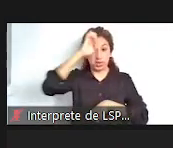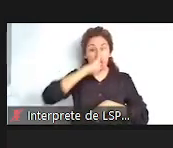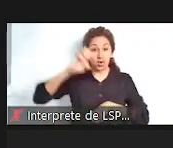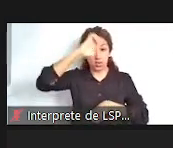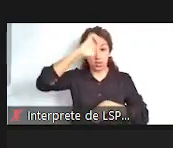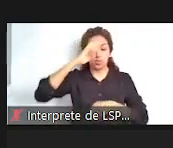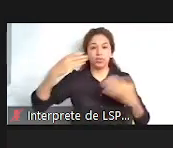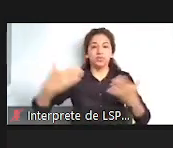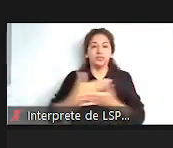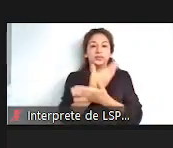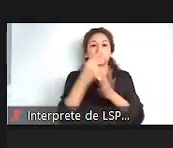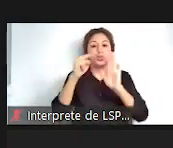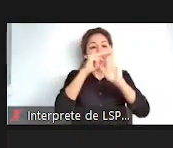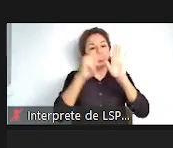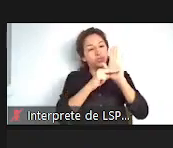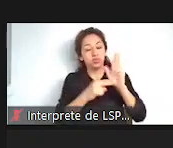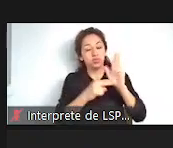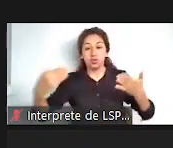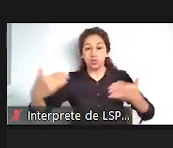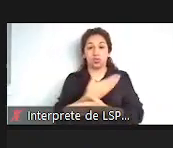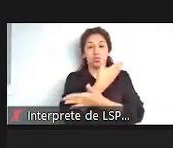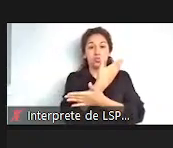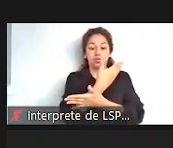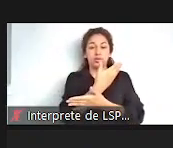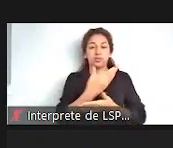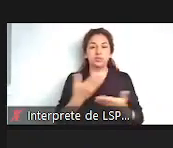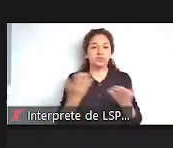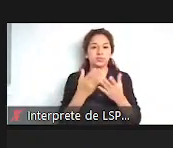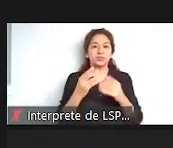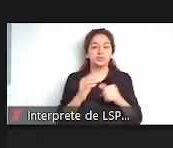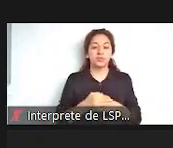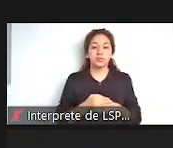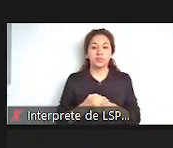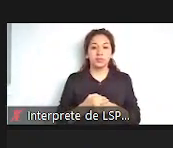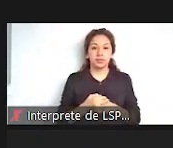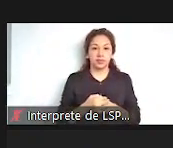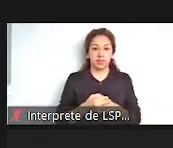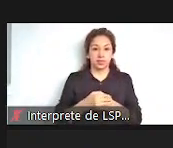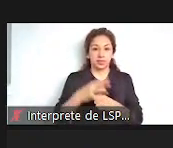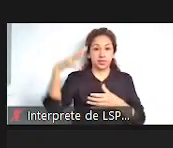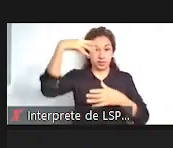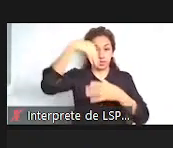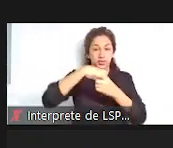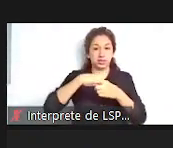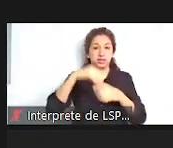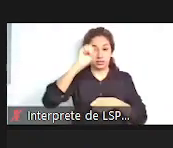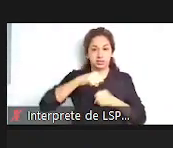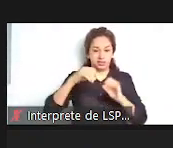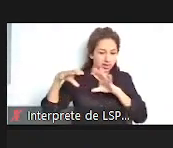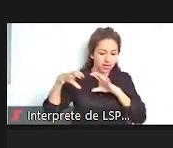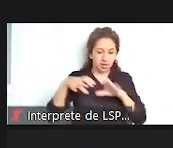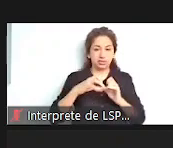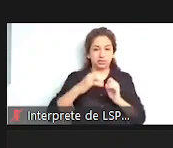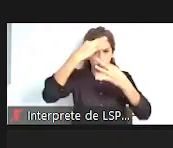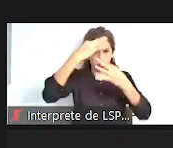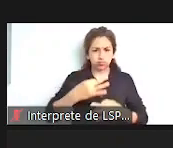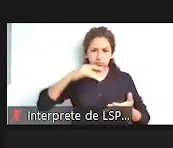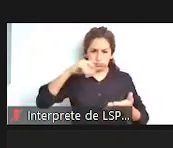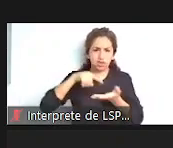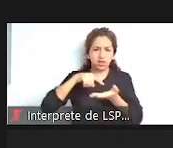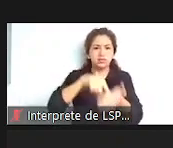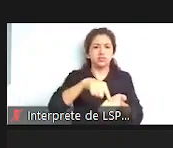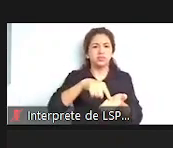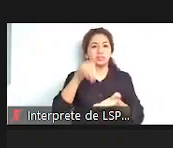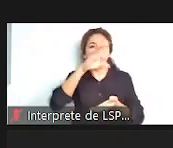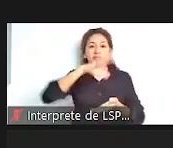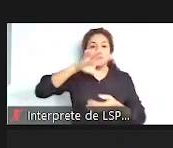europe we are now elaborating new legislations and new guidelines so that it's mandatory for